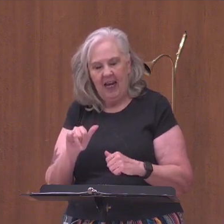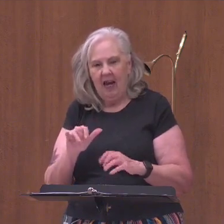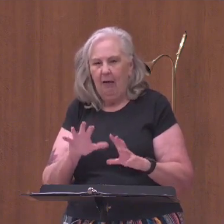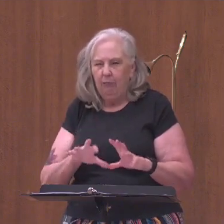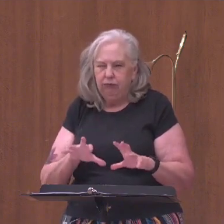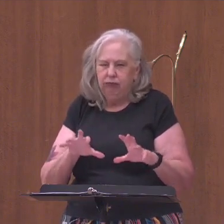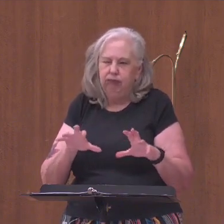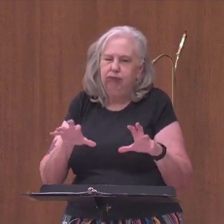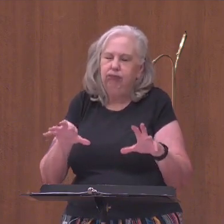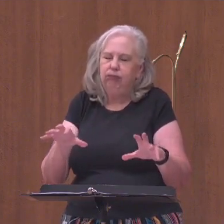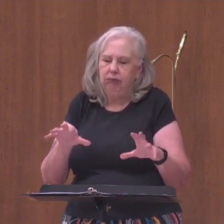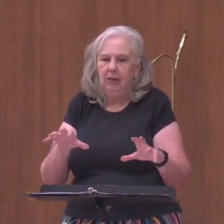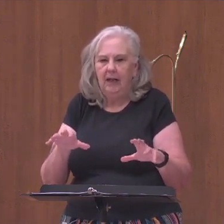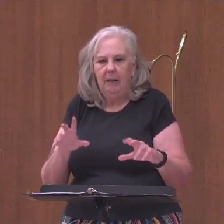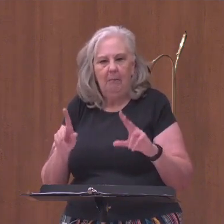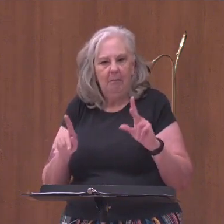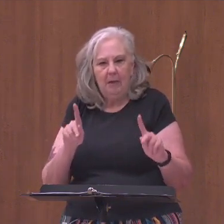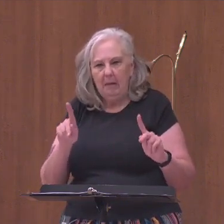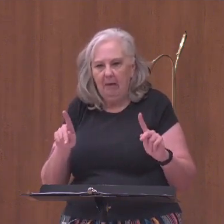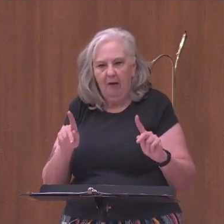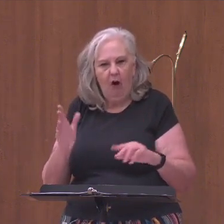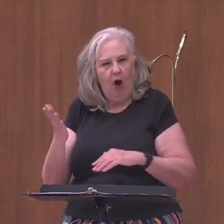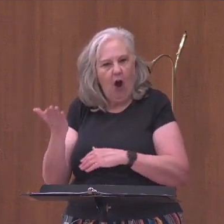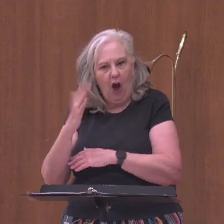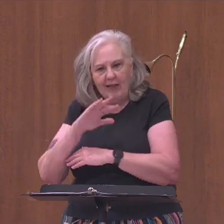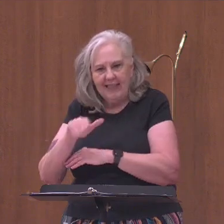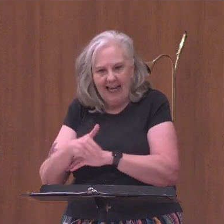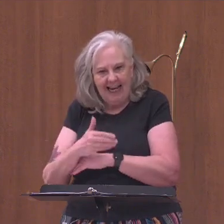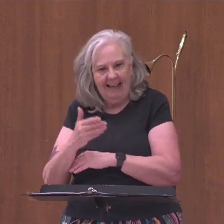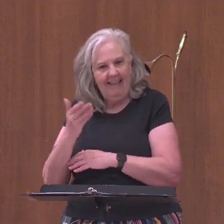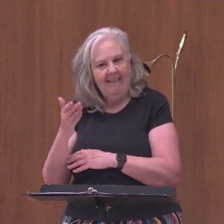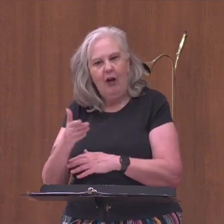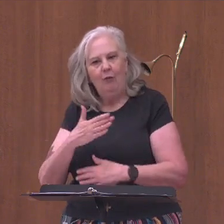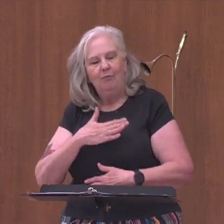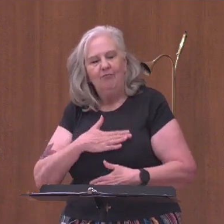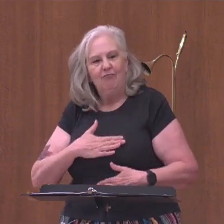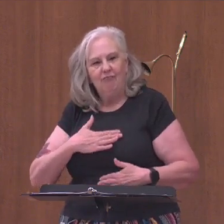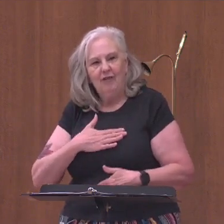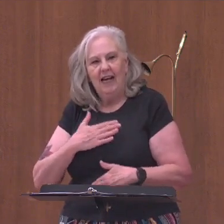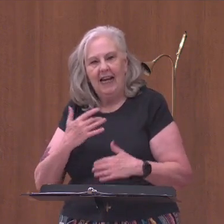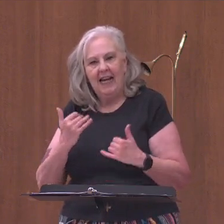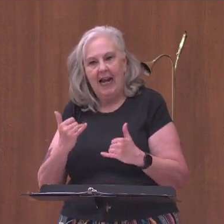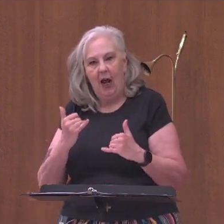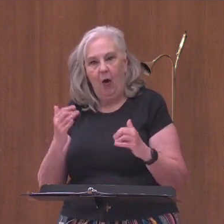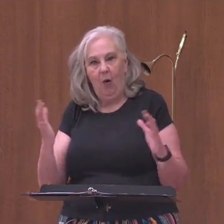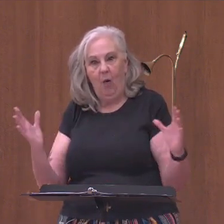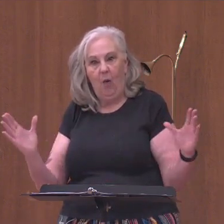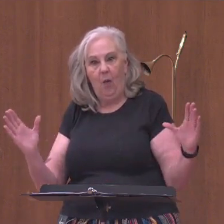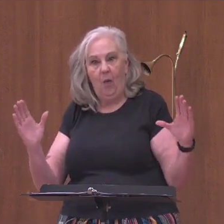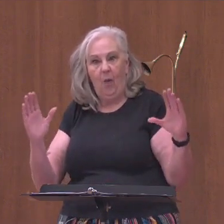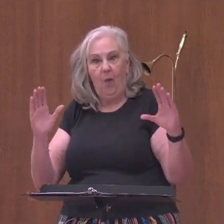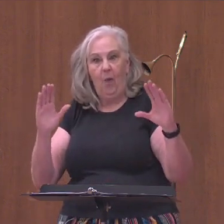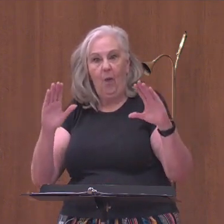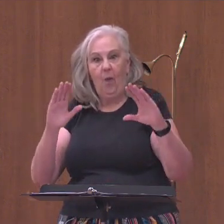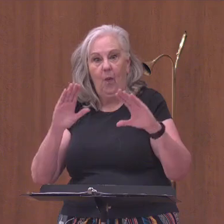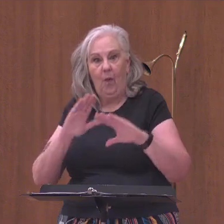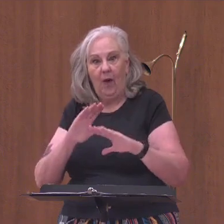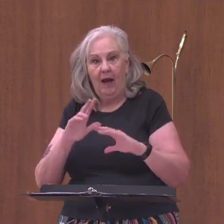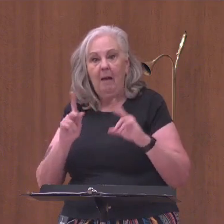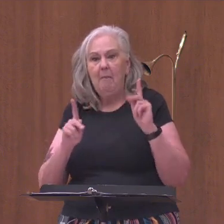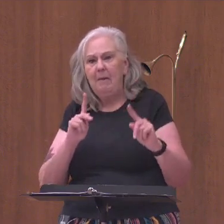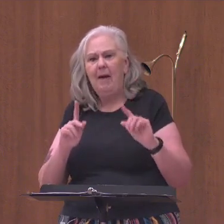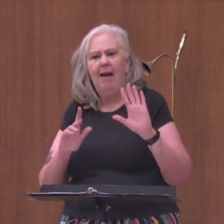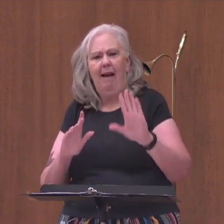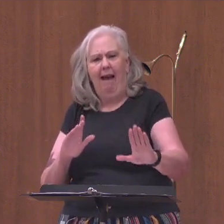with people. We'd been there all day enjoying the festivities, and now it was getting dark. People were honking